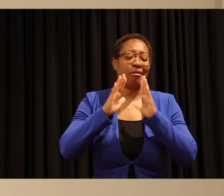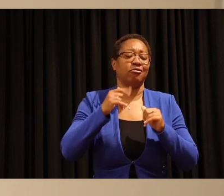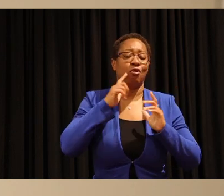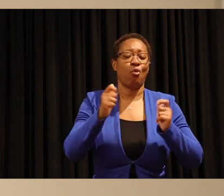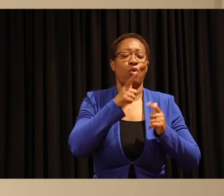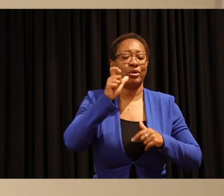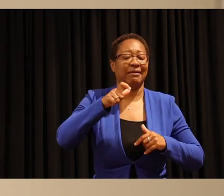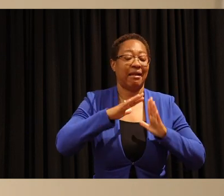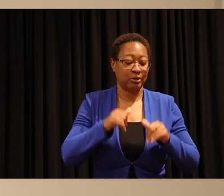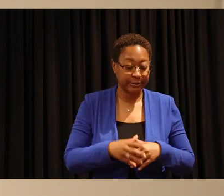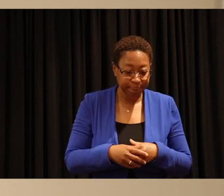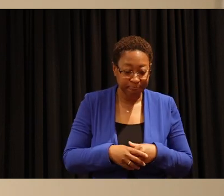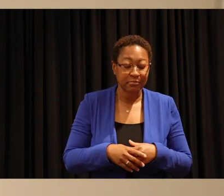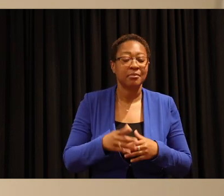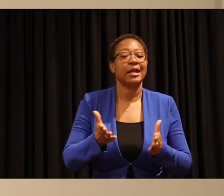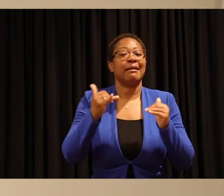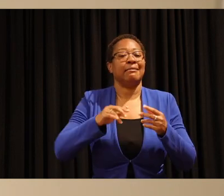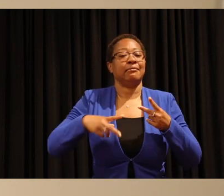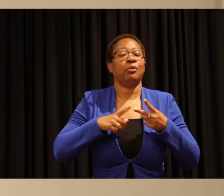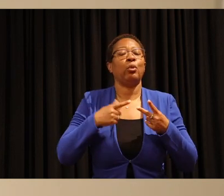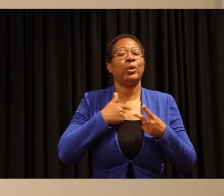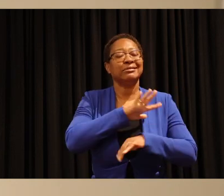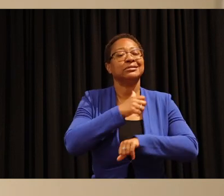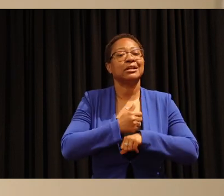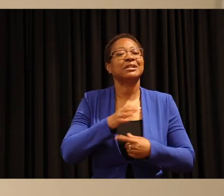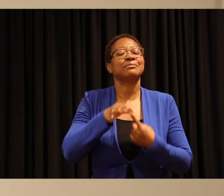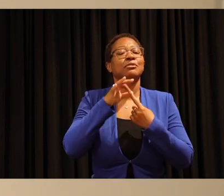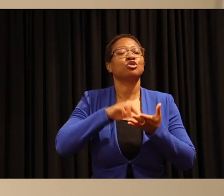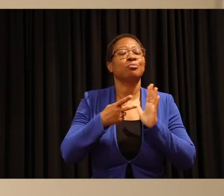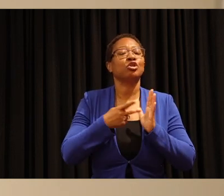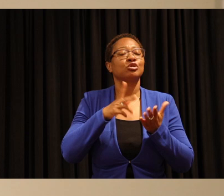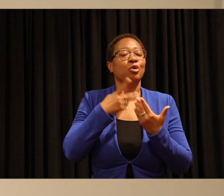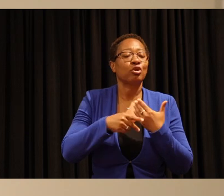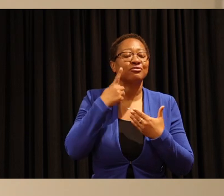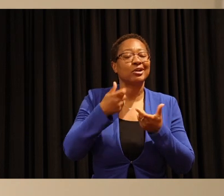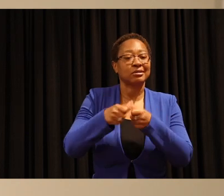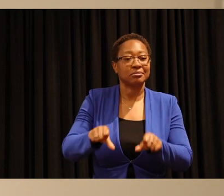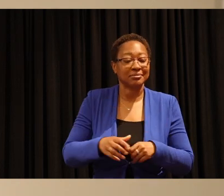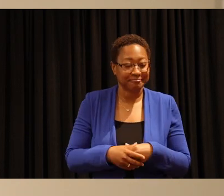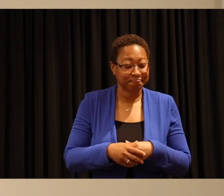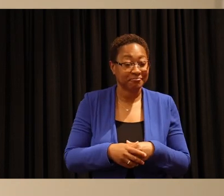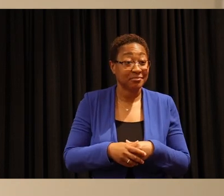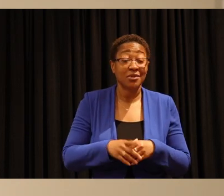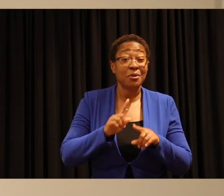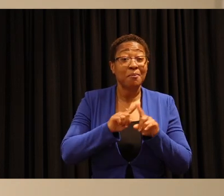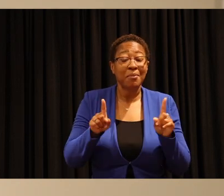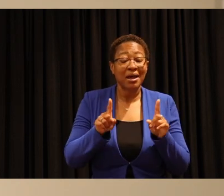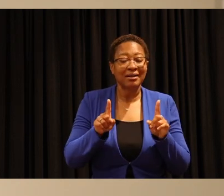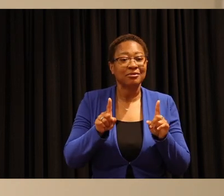we get special purpose credit programs or down payment assistance. We still have to have education, and we have to